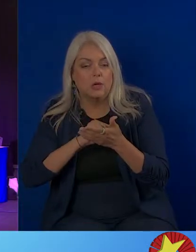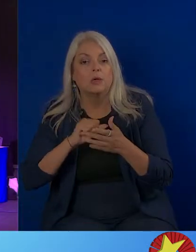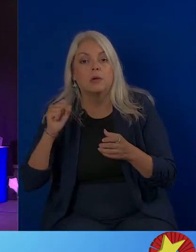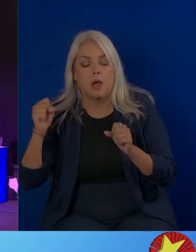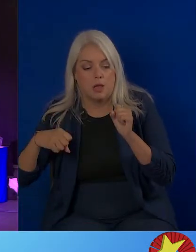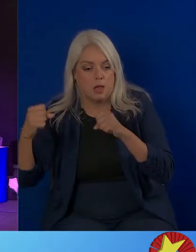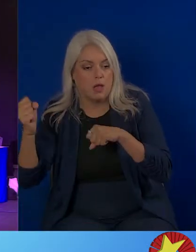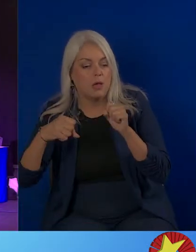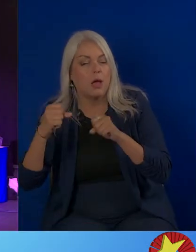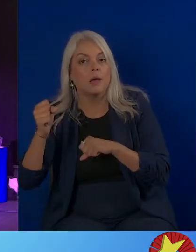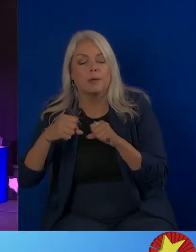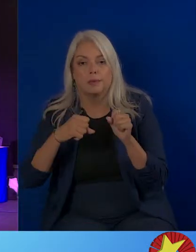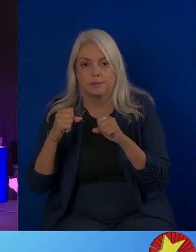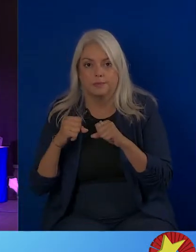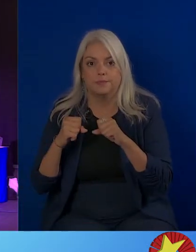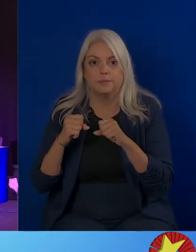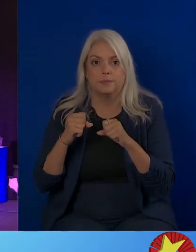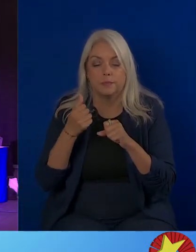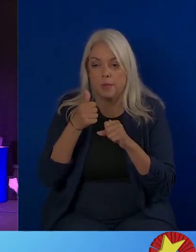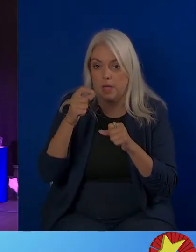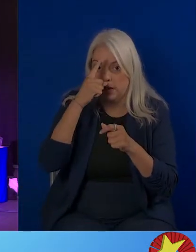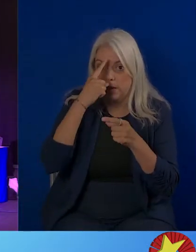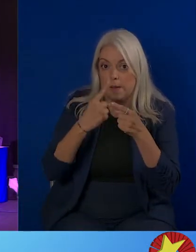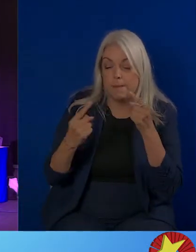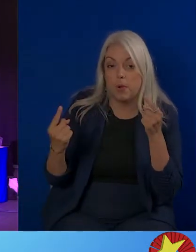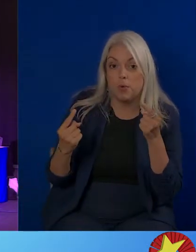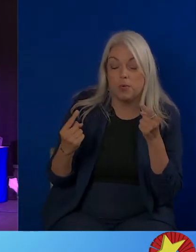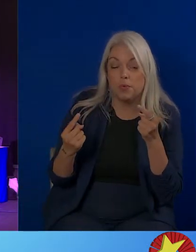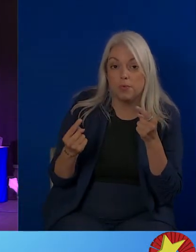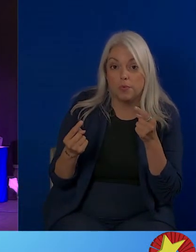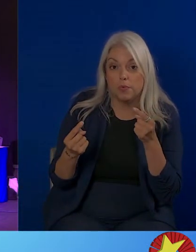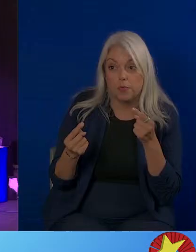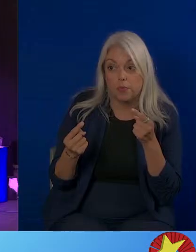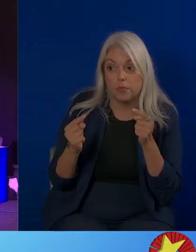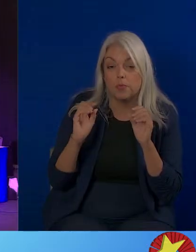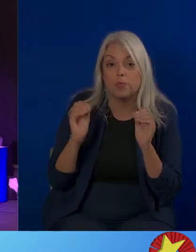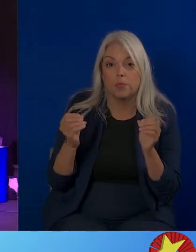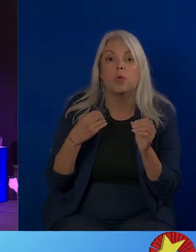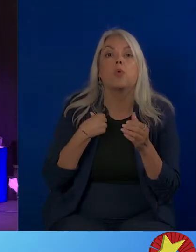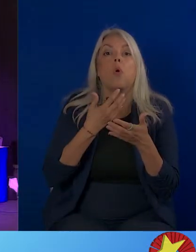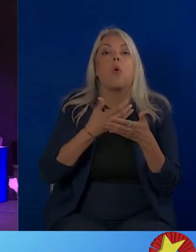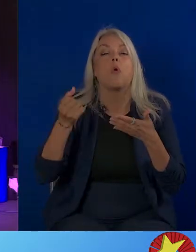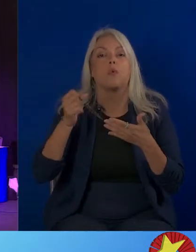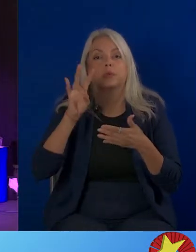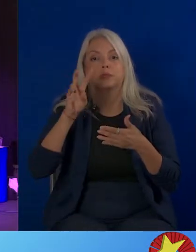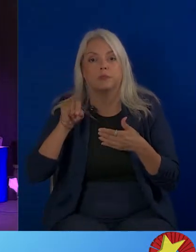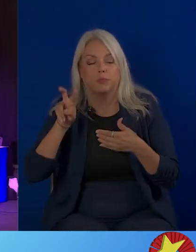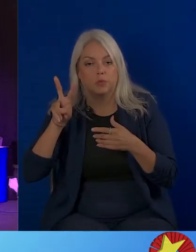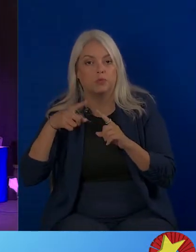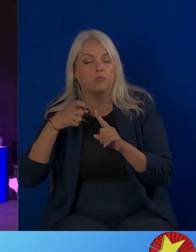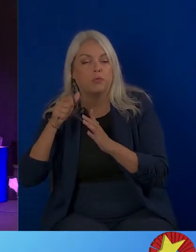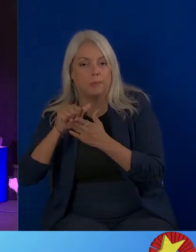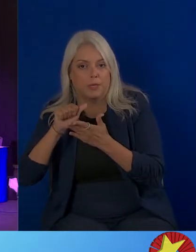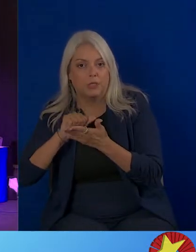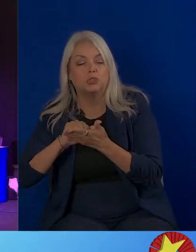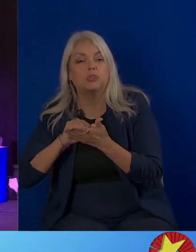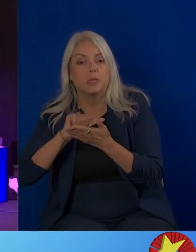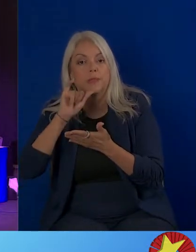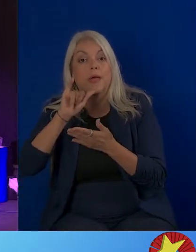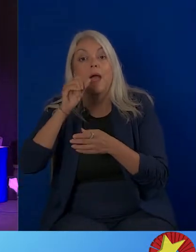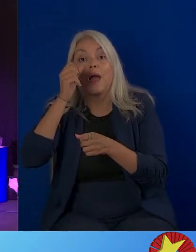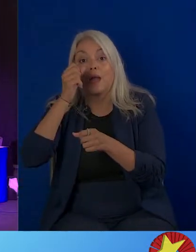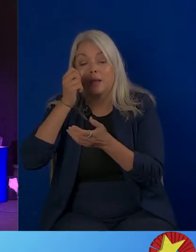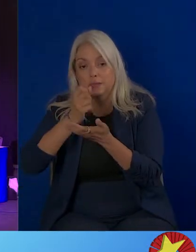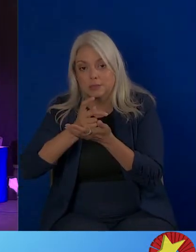Aye. All Aye. opposed? Hearing none, we're removing 7.2 from the agenda, the consent agenda